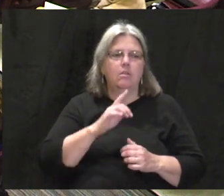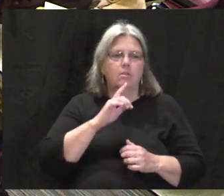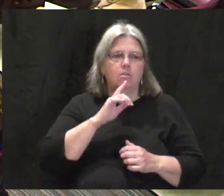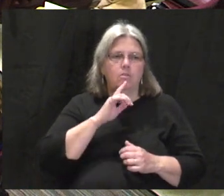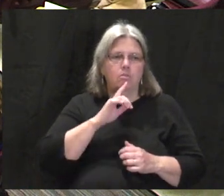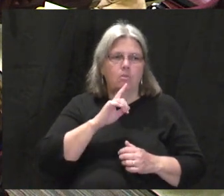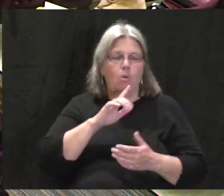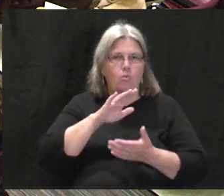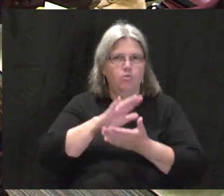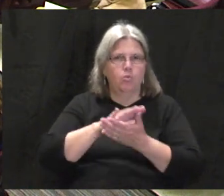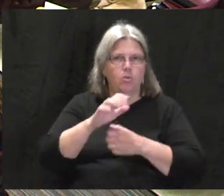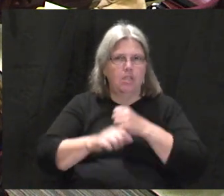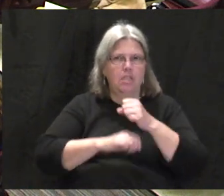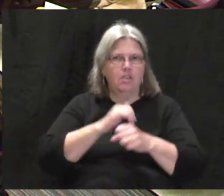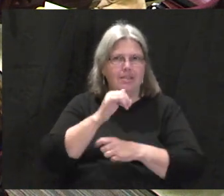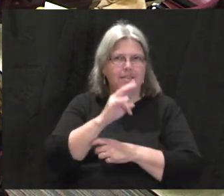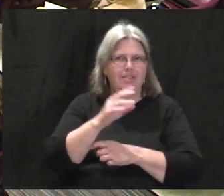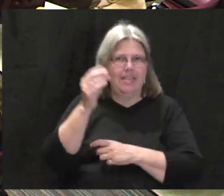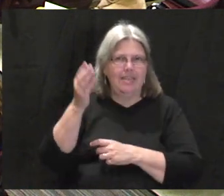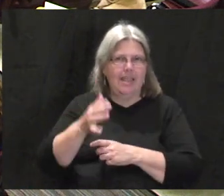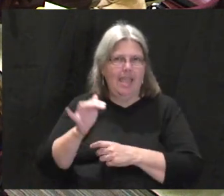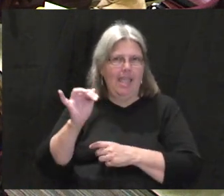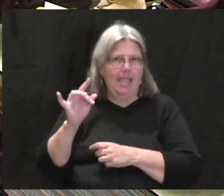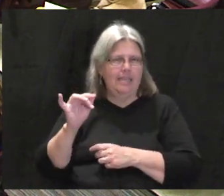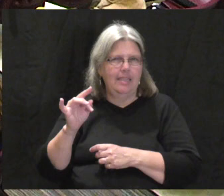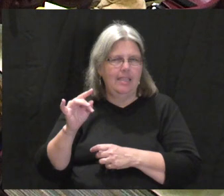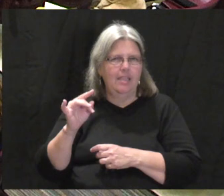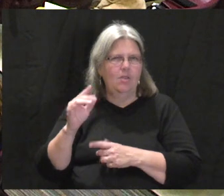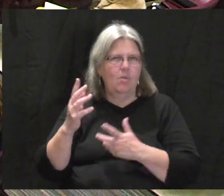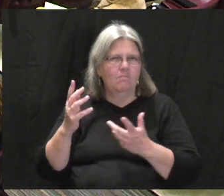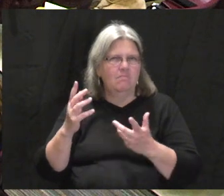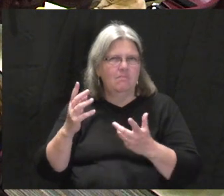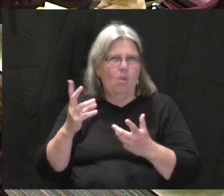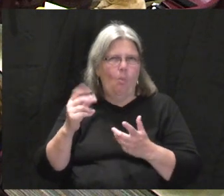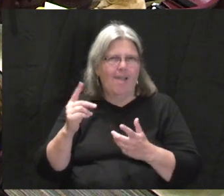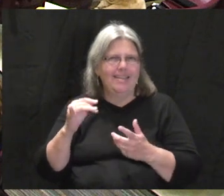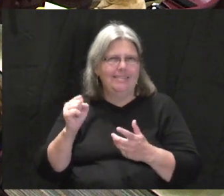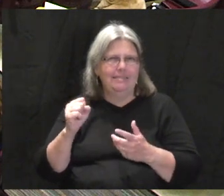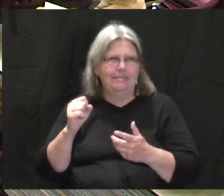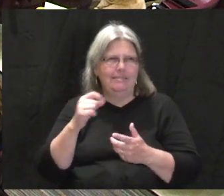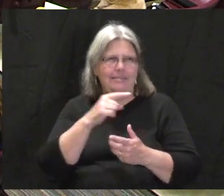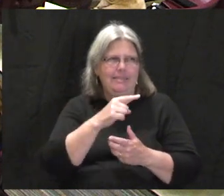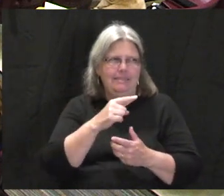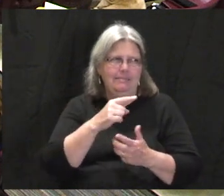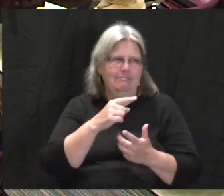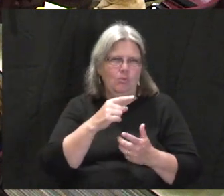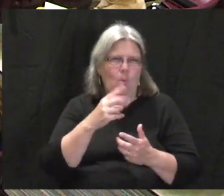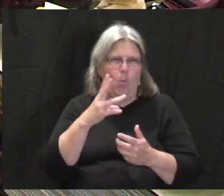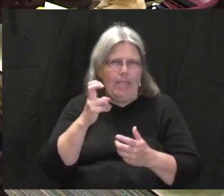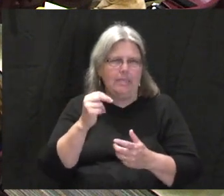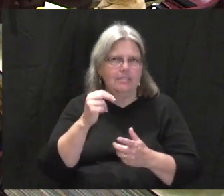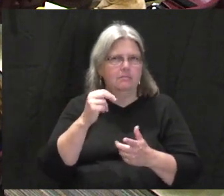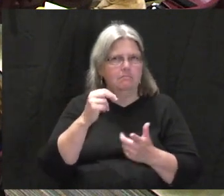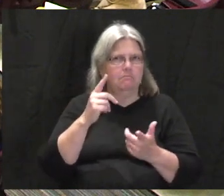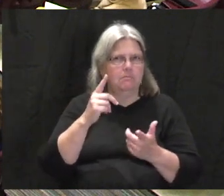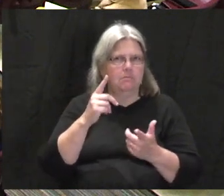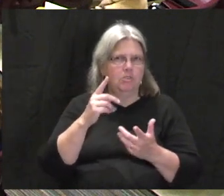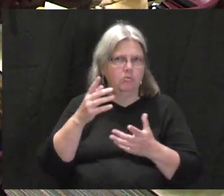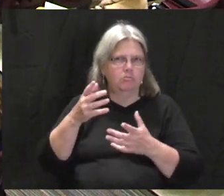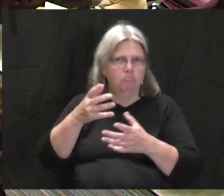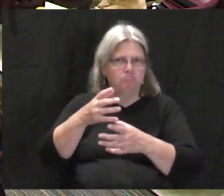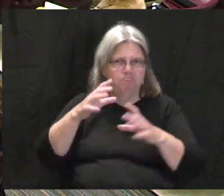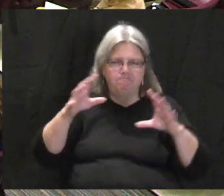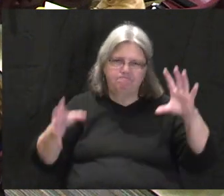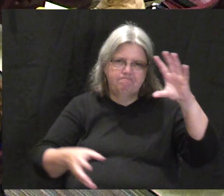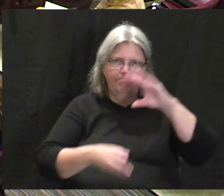here? Is this February data? No, it's right now. It's like a couple days ago. I queried the database. So it might change,